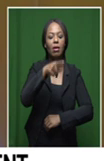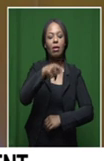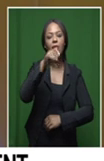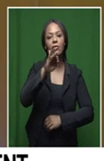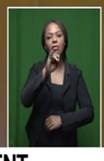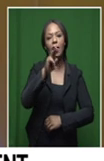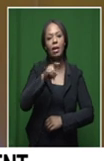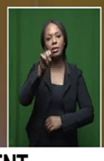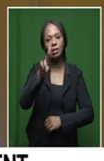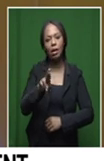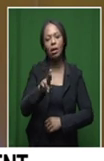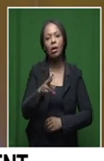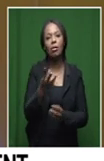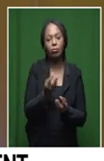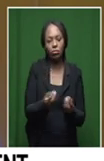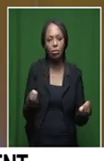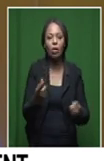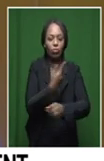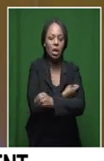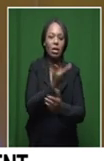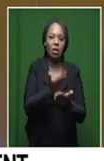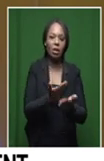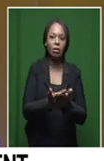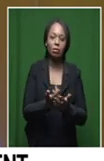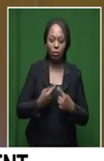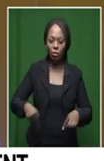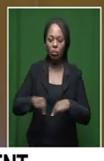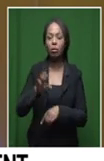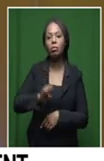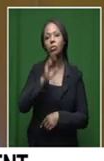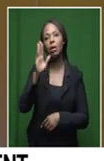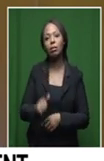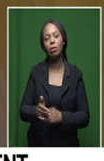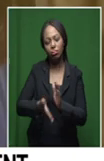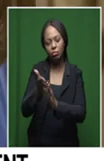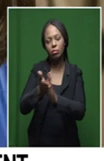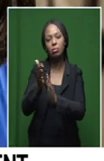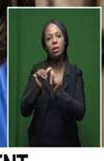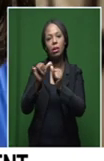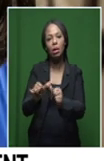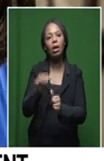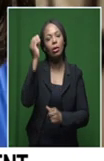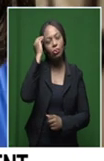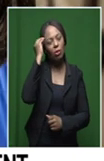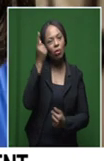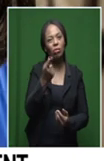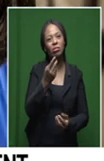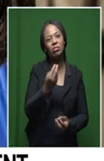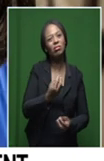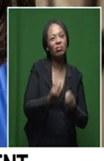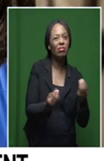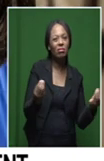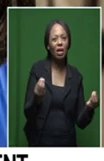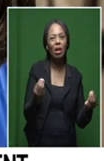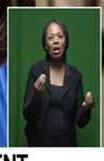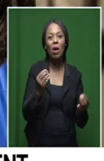so we are going ahead. We know that although teenagers are not as severely